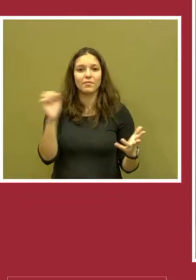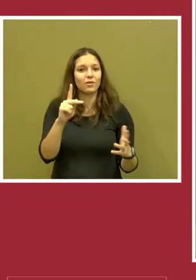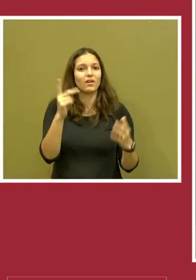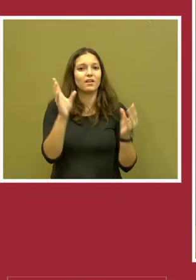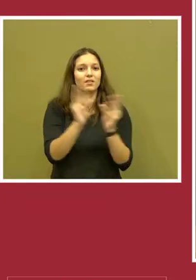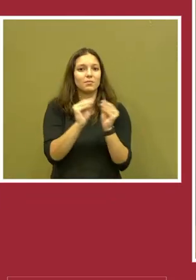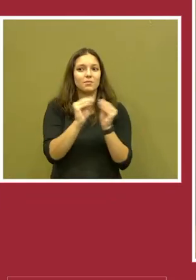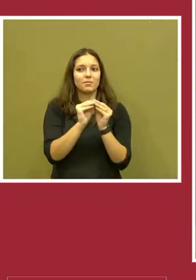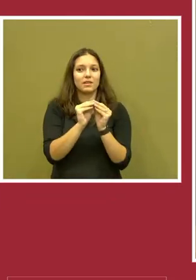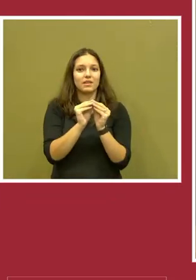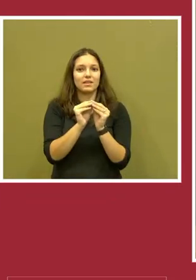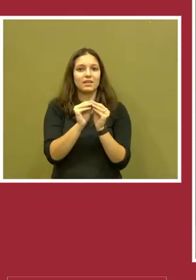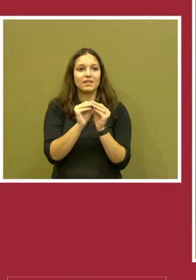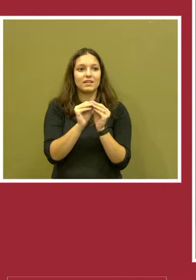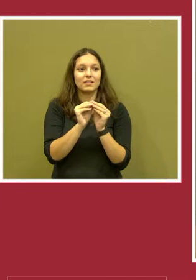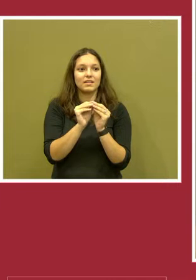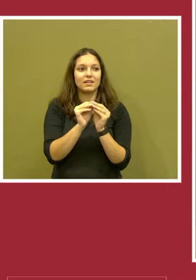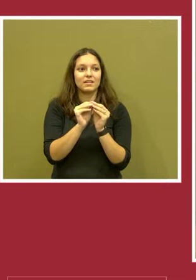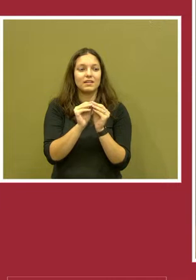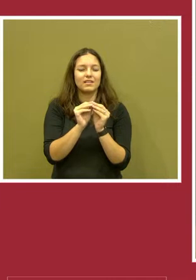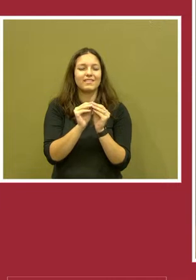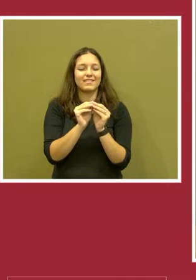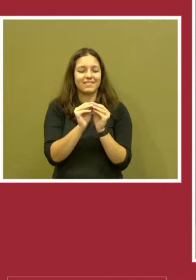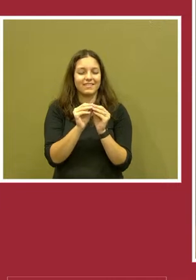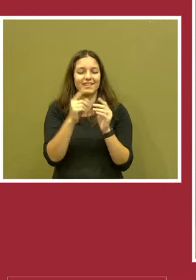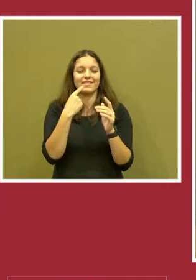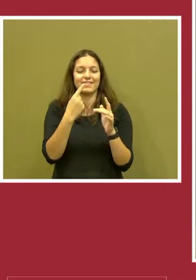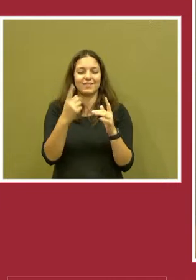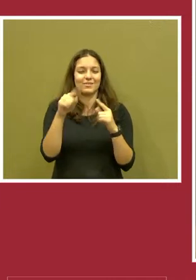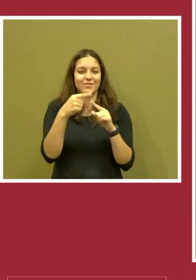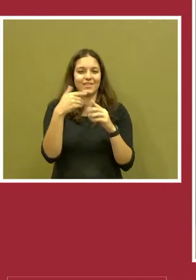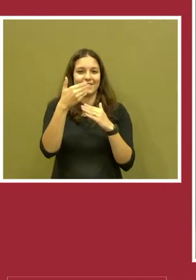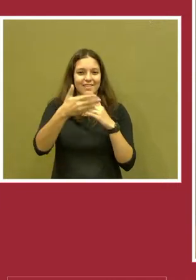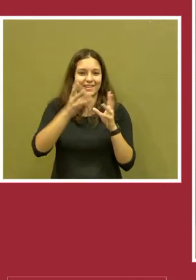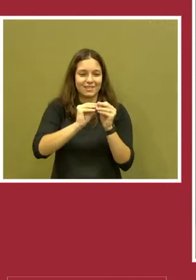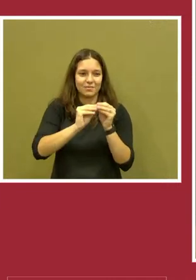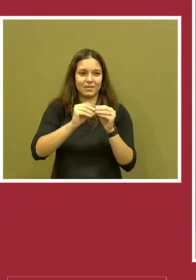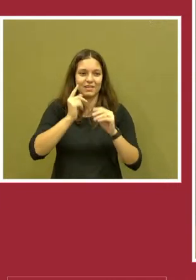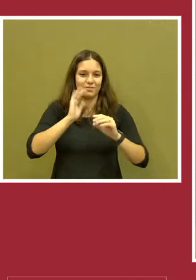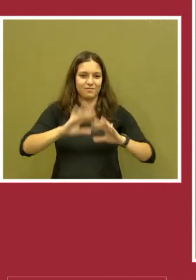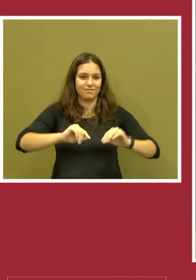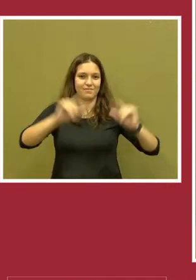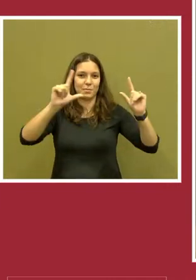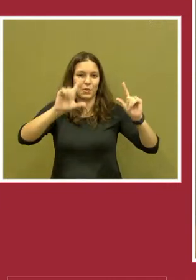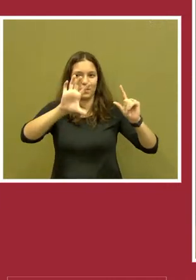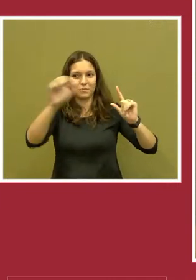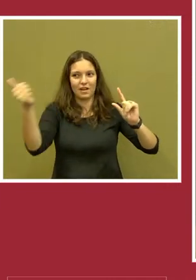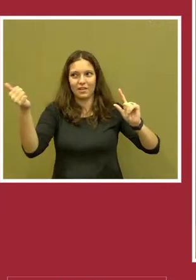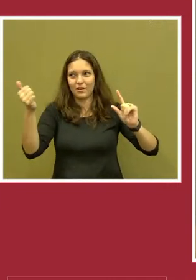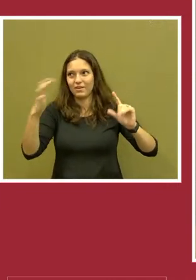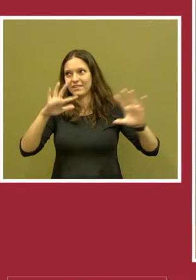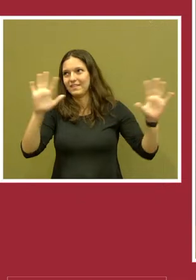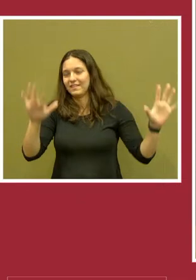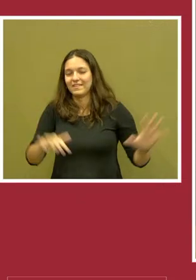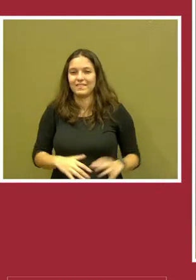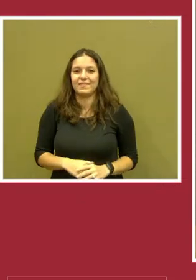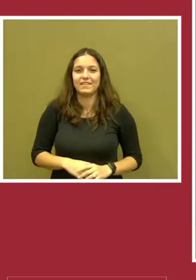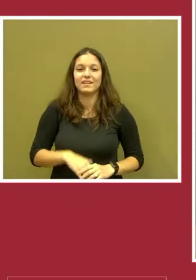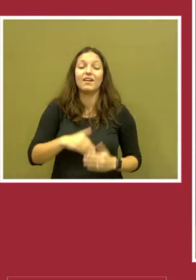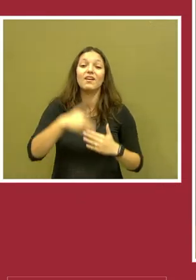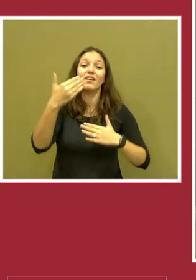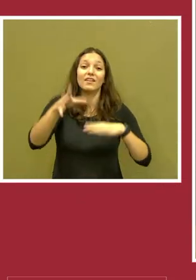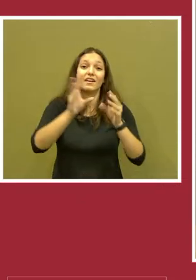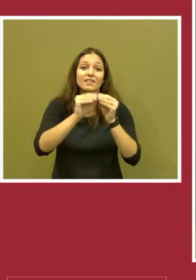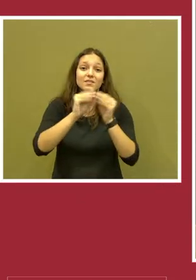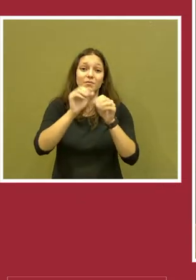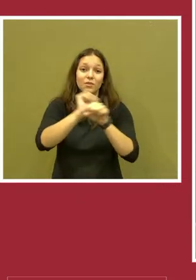meeting, I gotta say when the next meeting, sorry, just a second, pull up my other, and everyone's like, Melissa. Our next